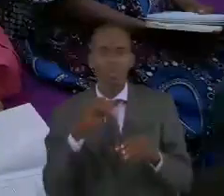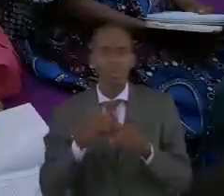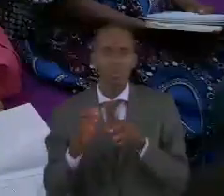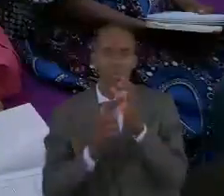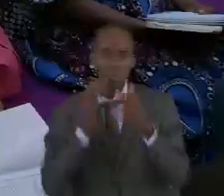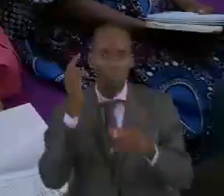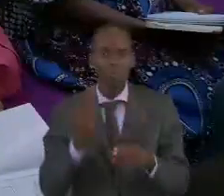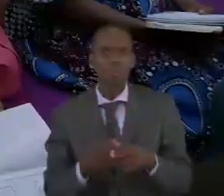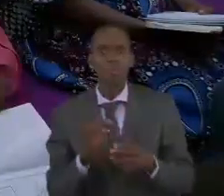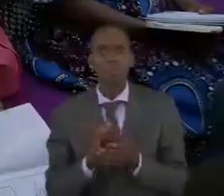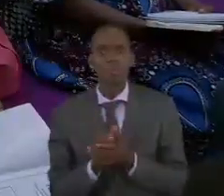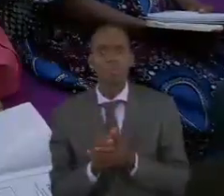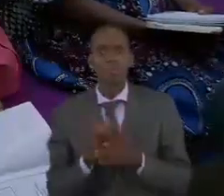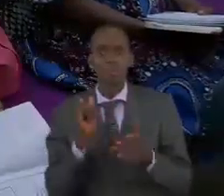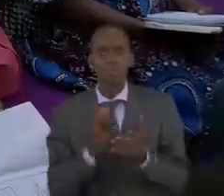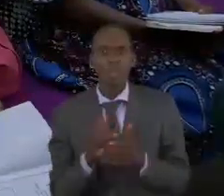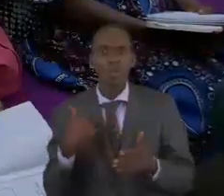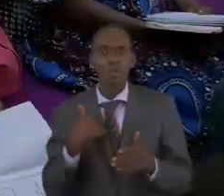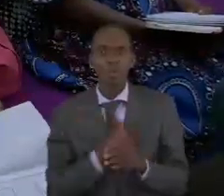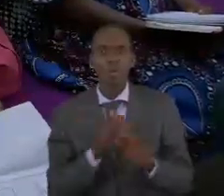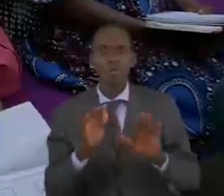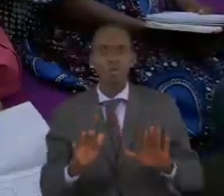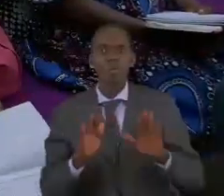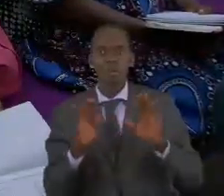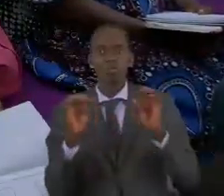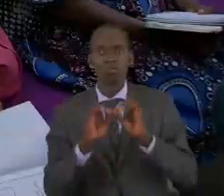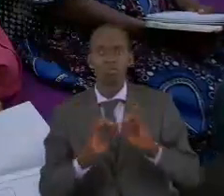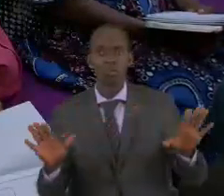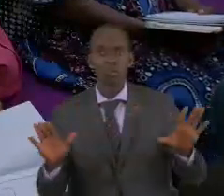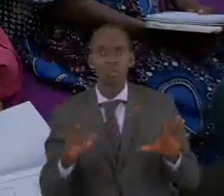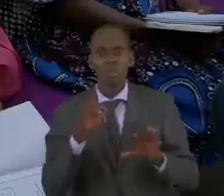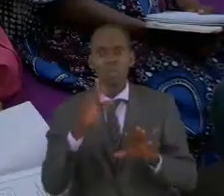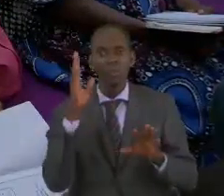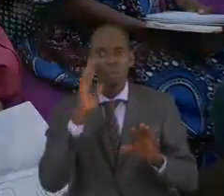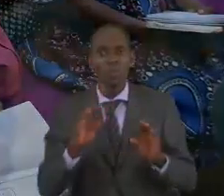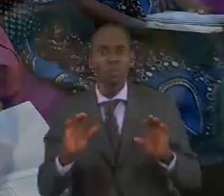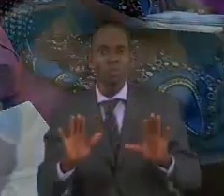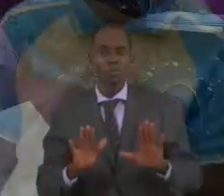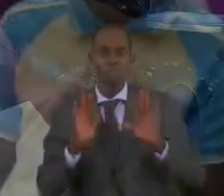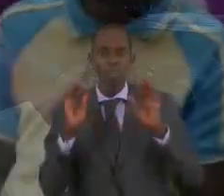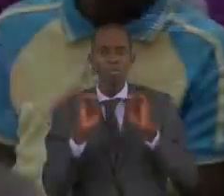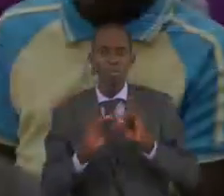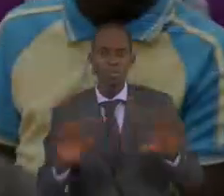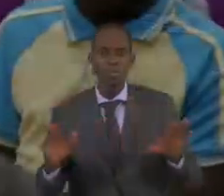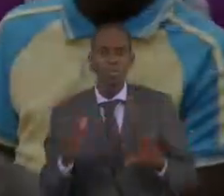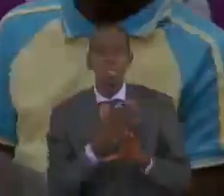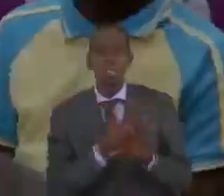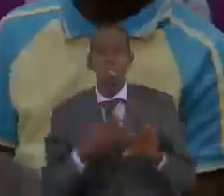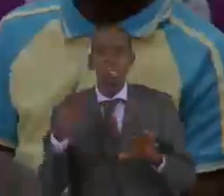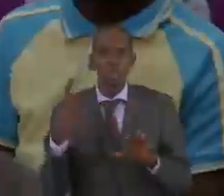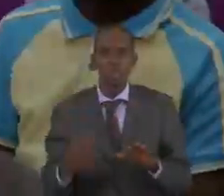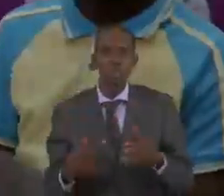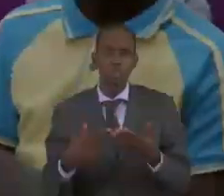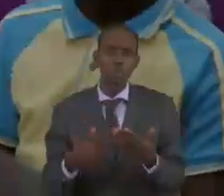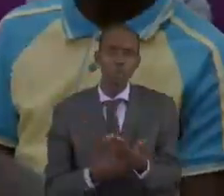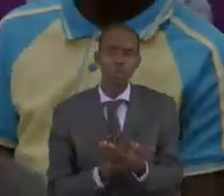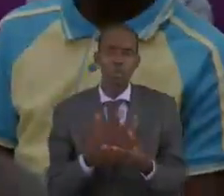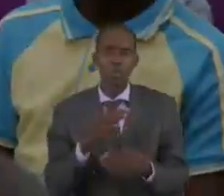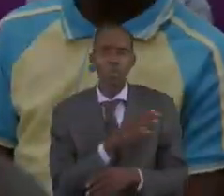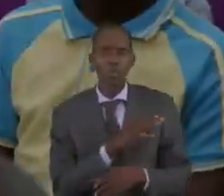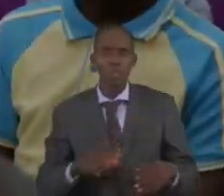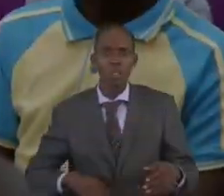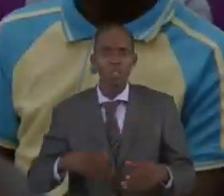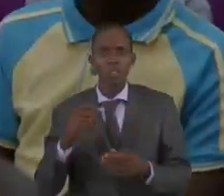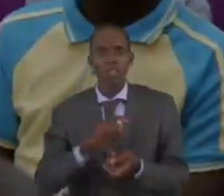That you'll fear nothing and you'll fear none. and the gospel of Christ, the